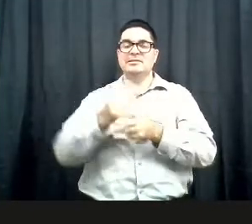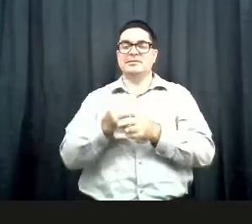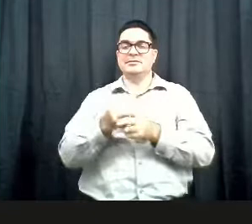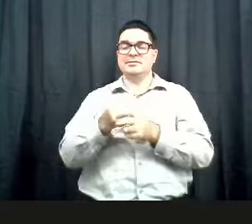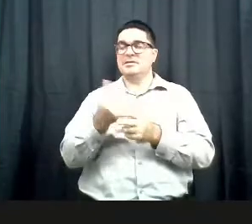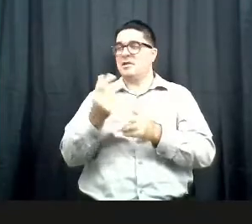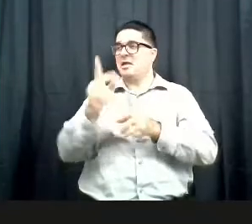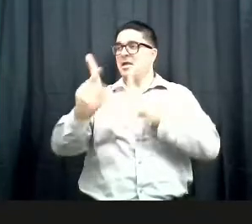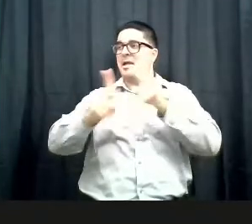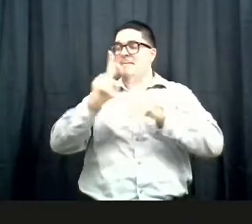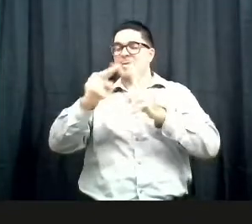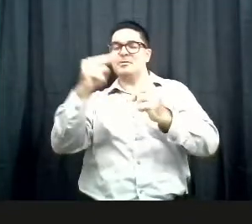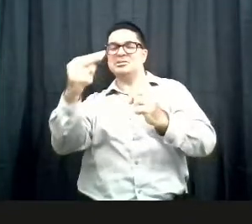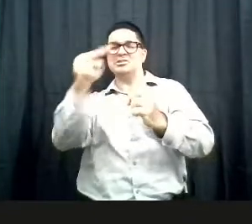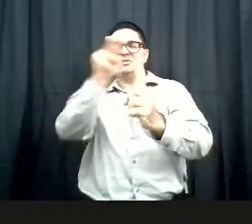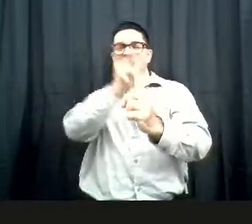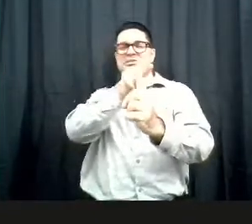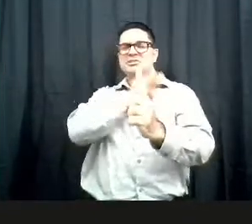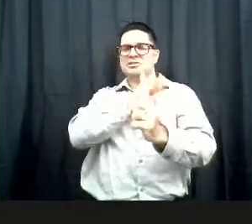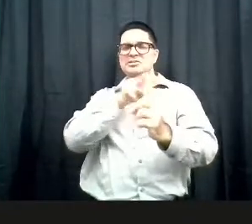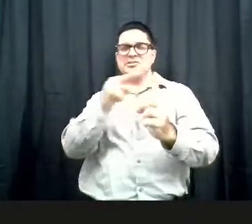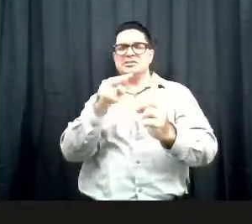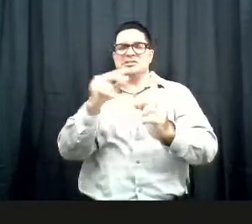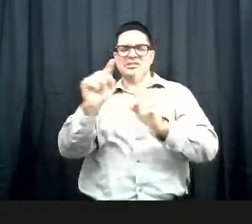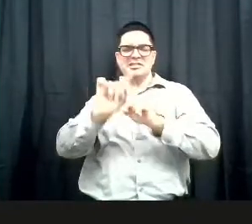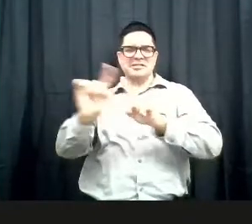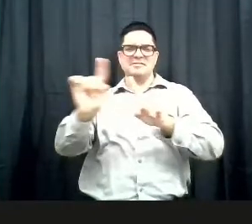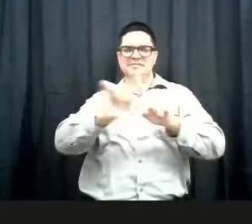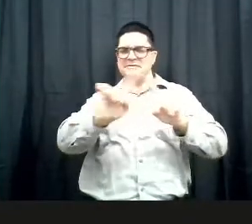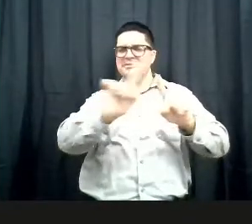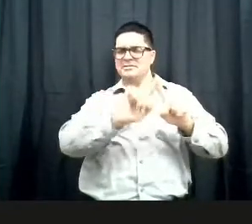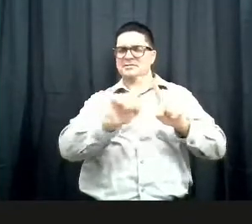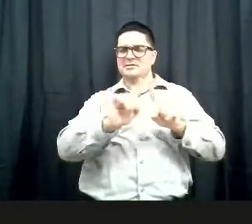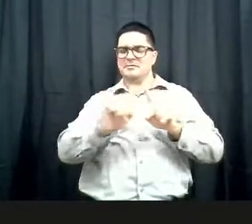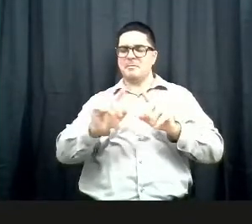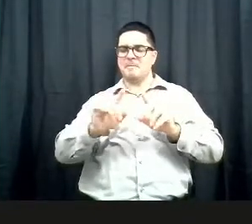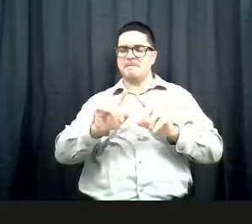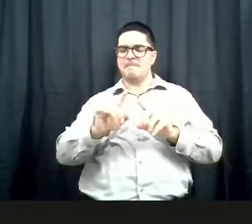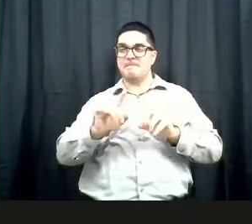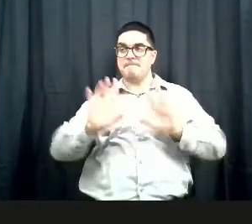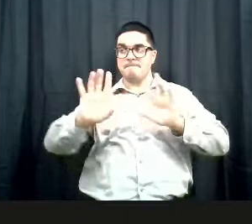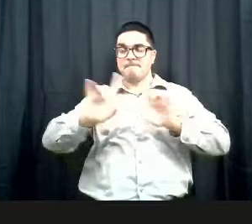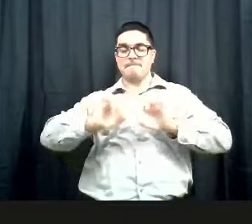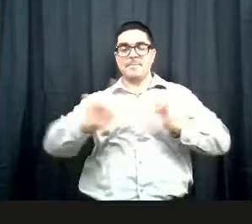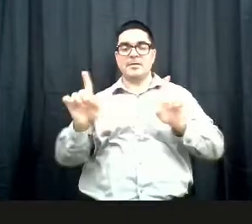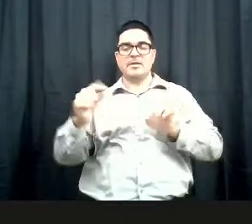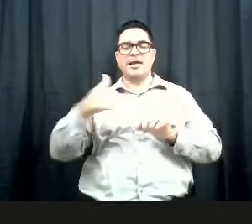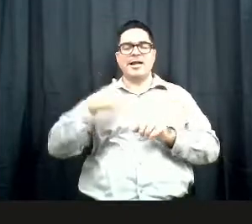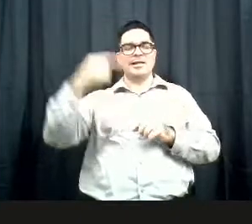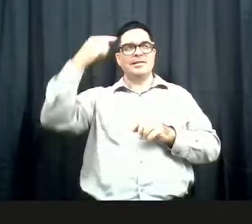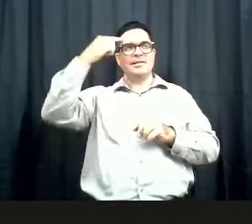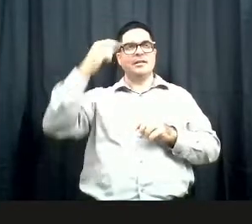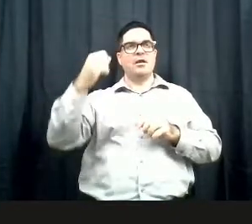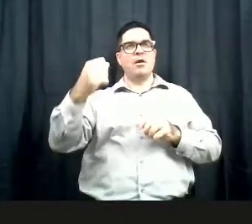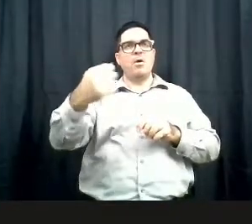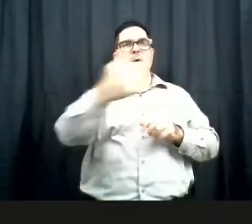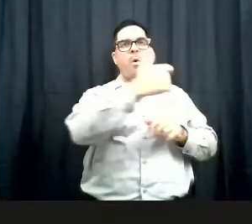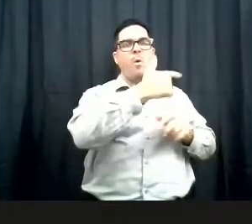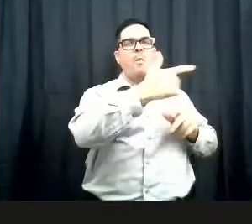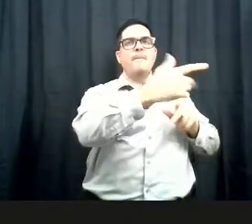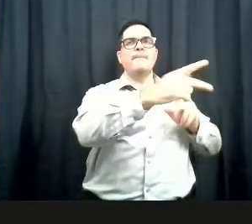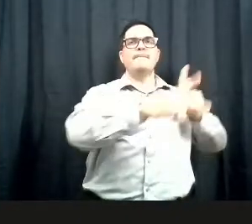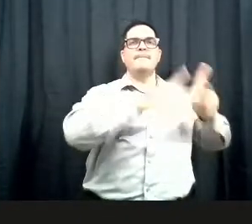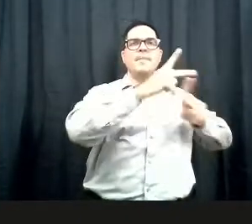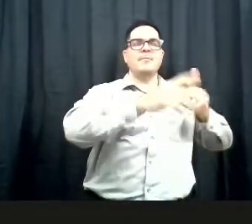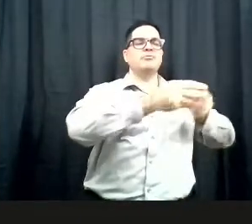things turn in a different perspective. And I think about all the people that, invested their savings into